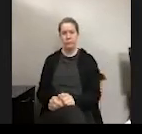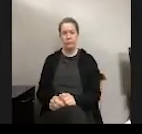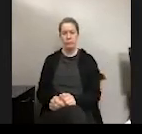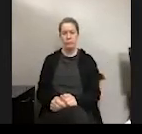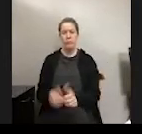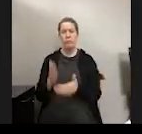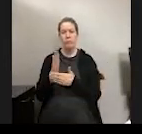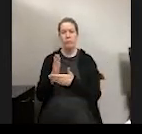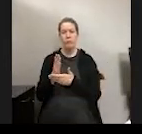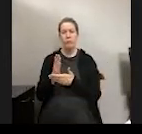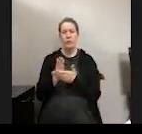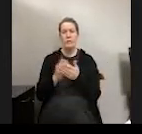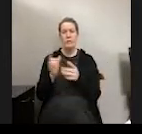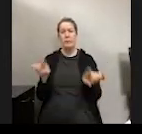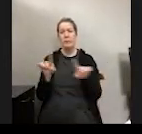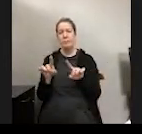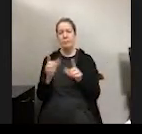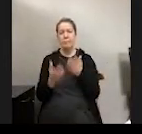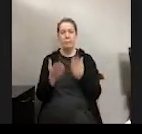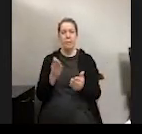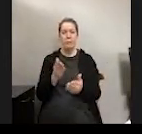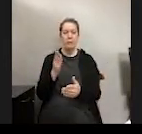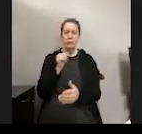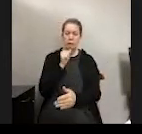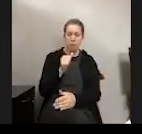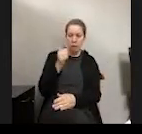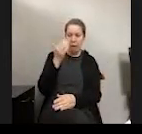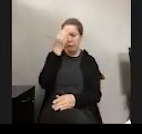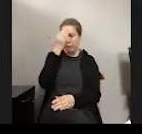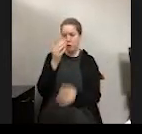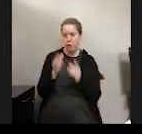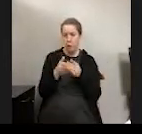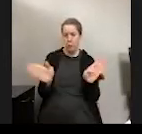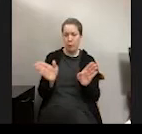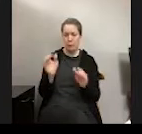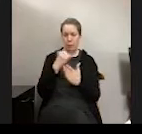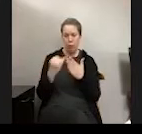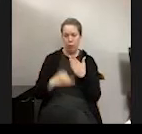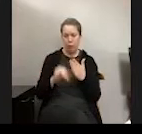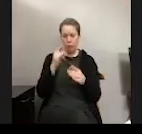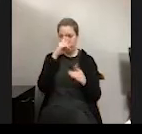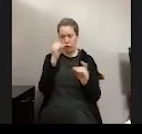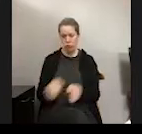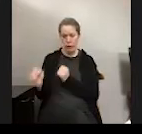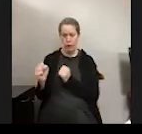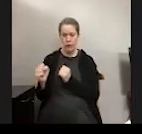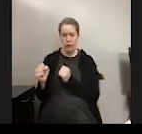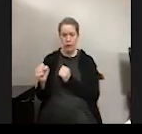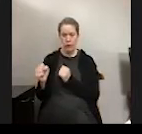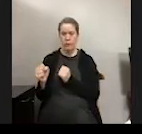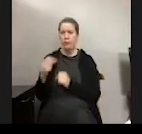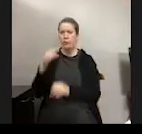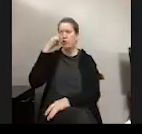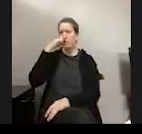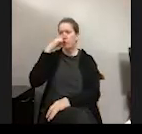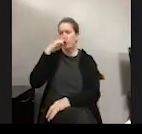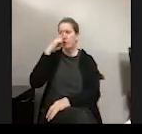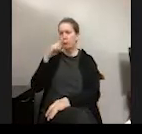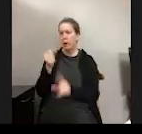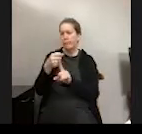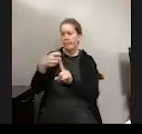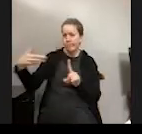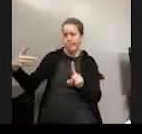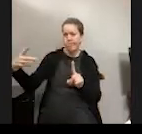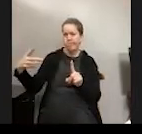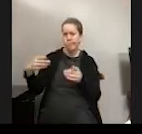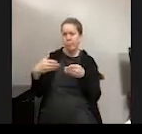familiar about the public art strategy and some of its key areas of focus, could you please elaborate on what the